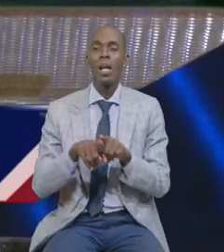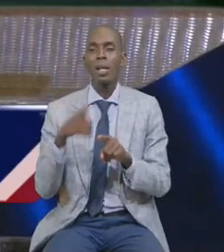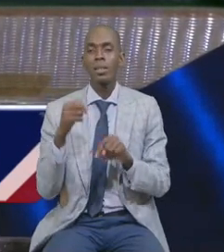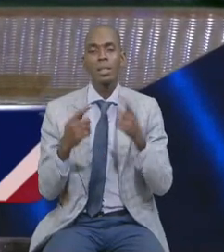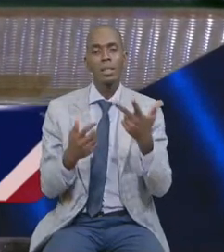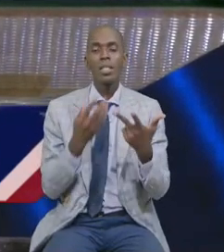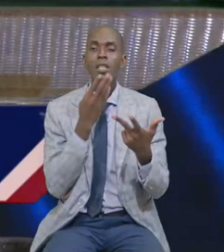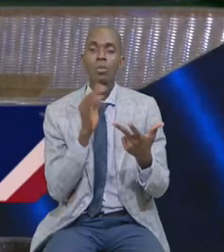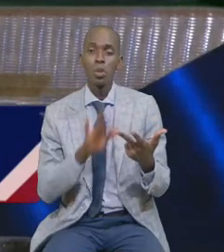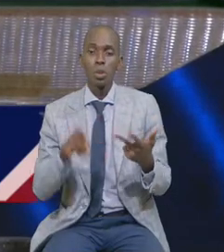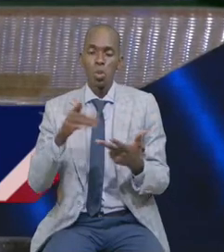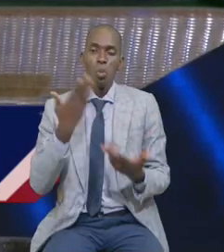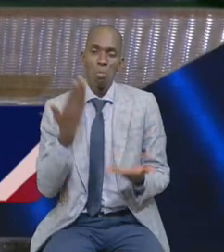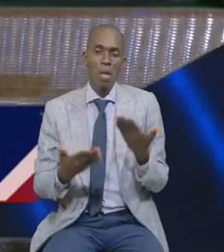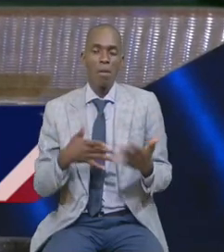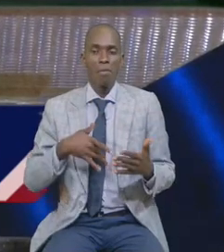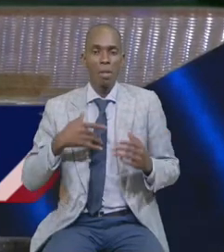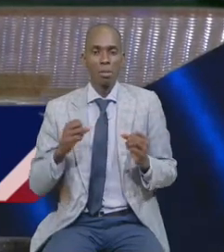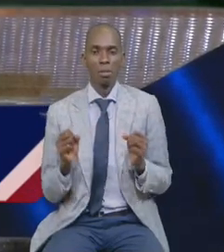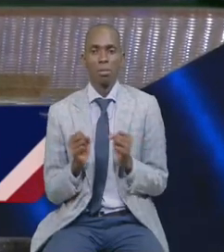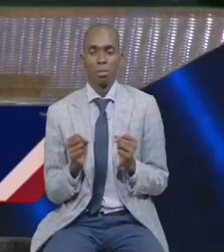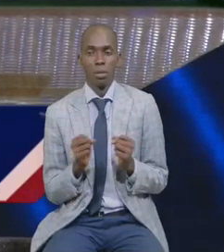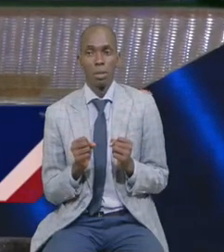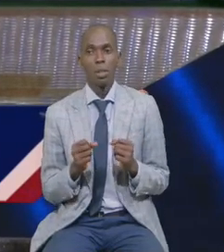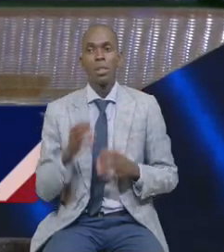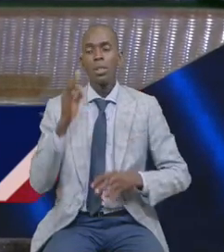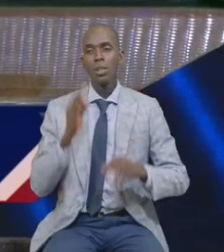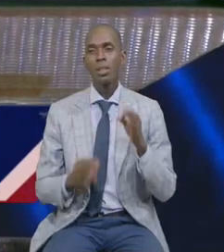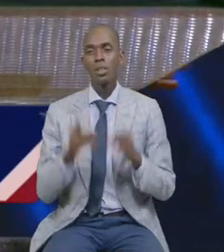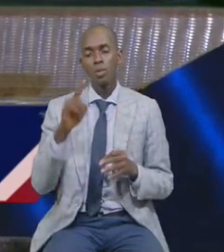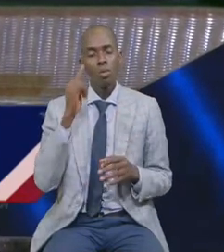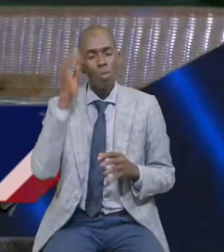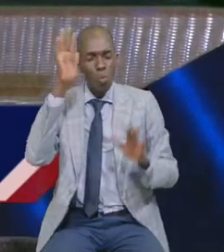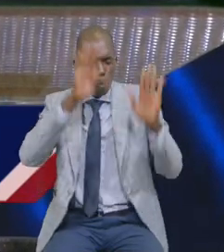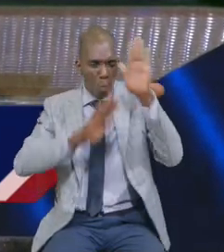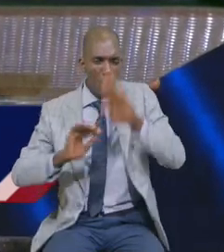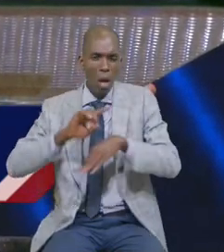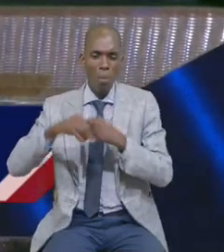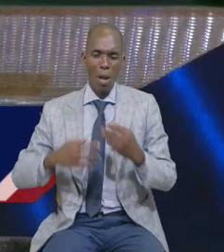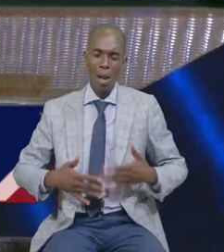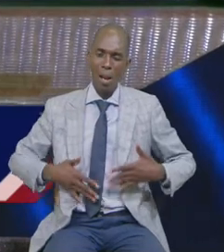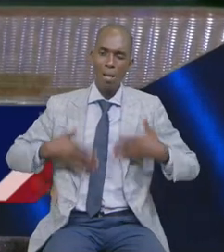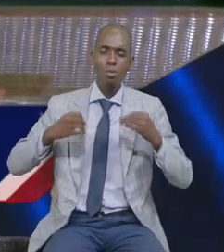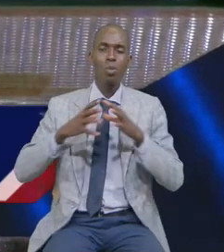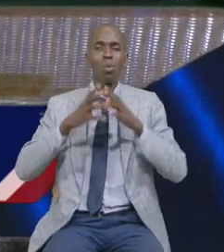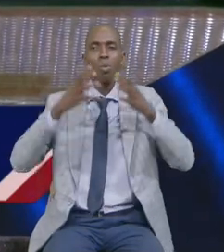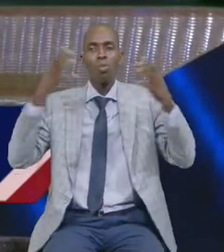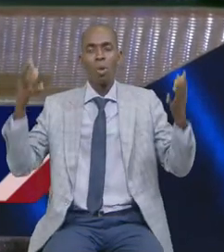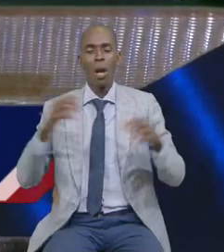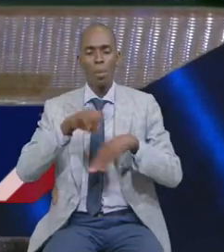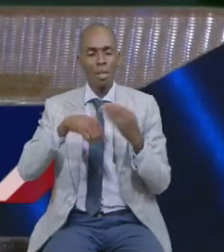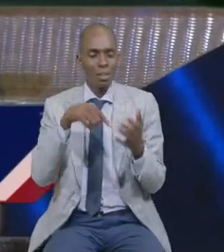be threatened. If you think of life so much, and you think of the temporary life as